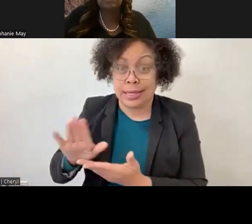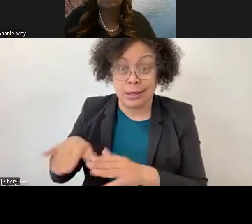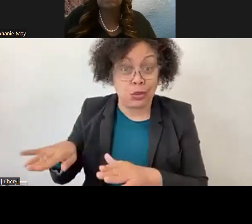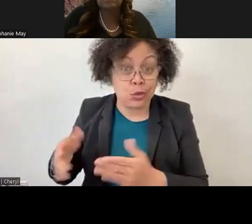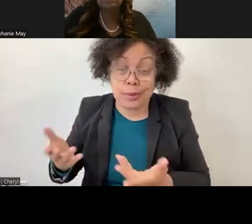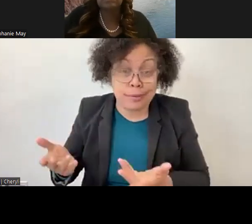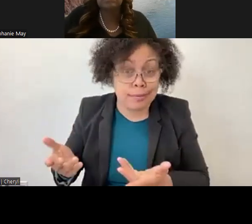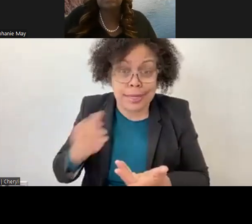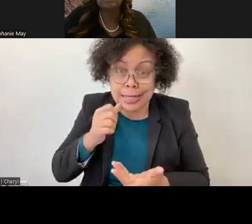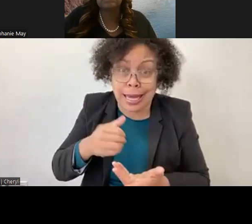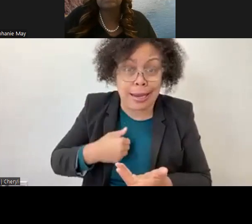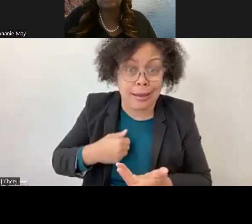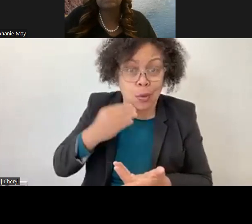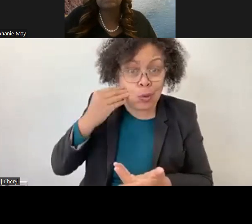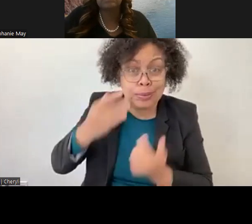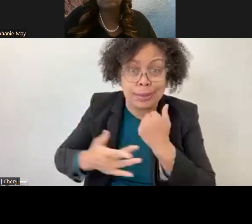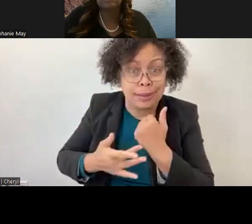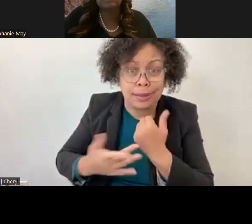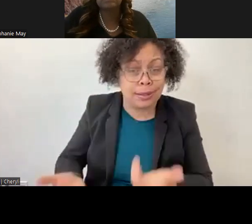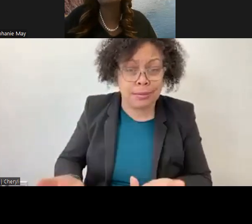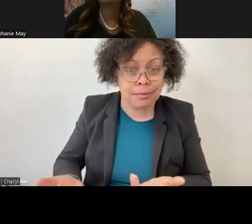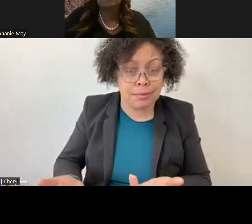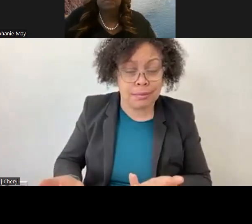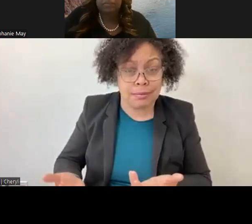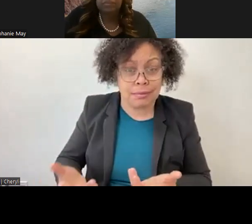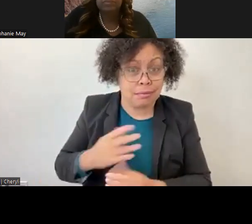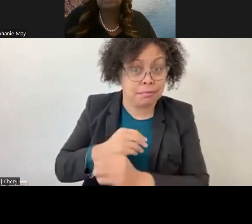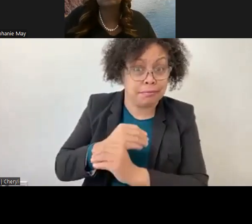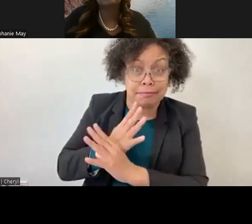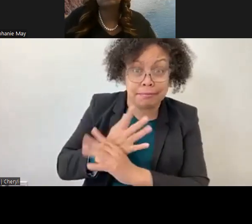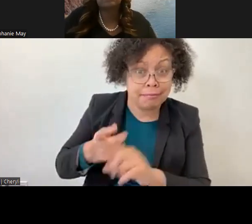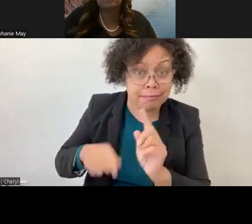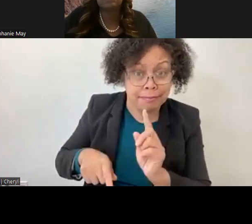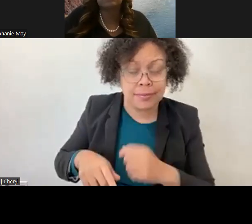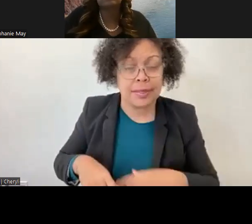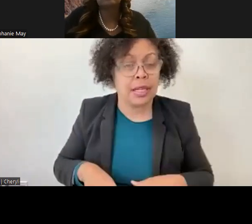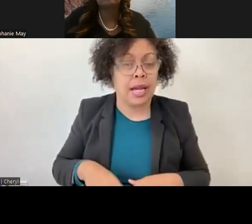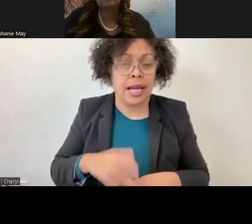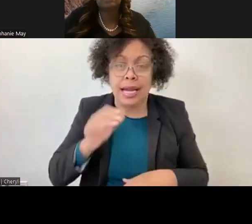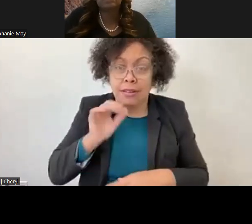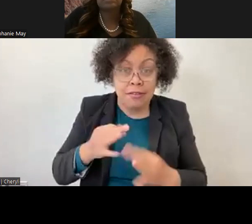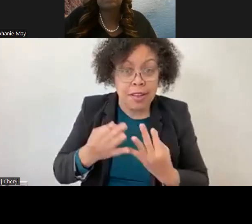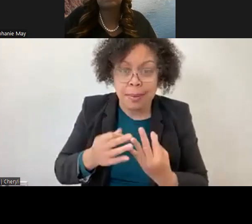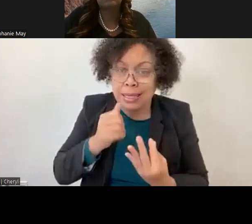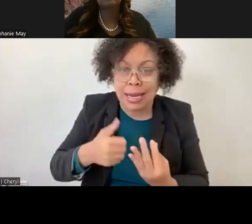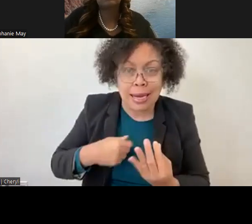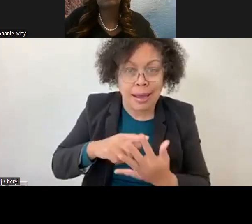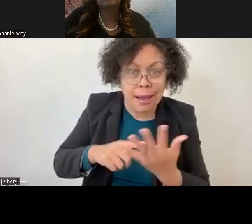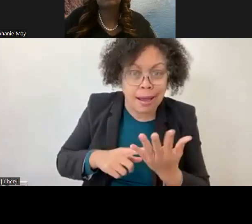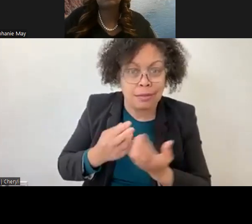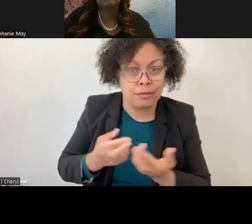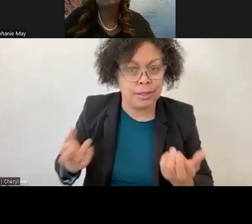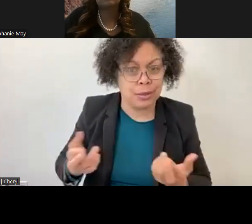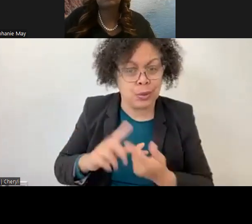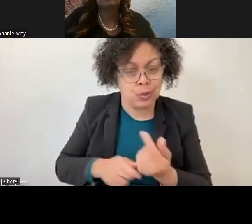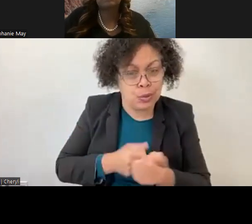access to the technology they needed, and they didn't have the family resources